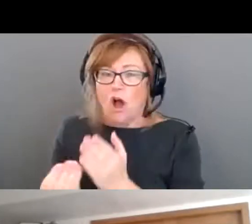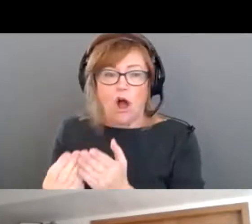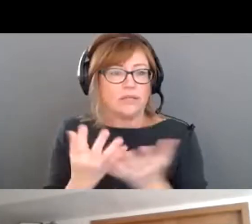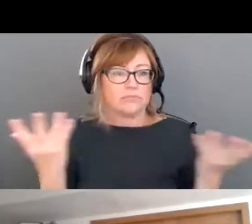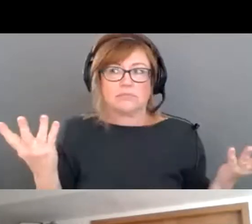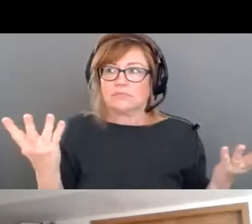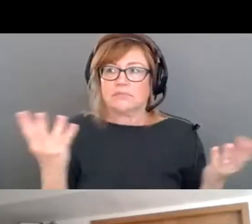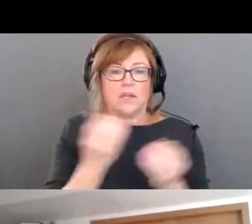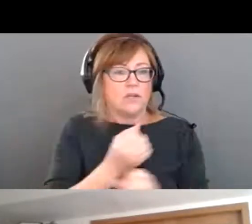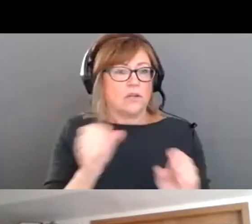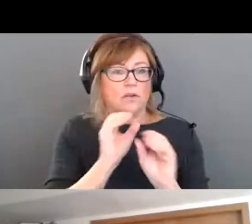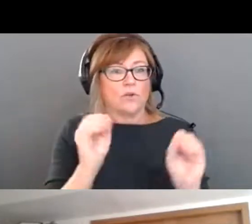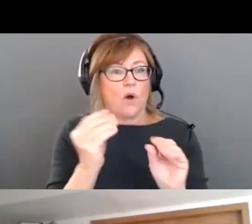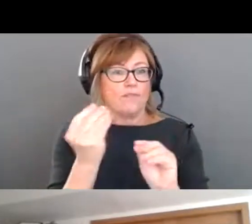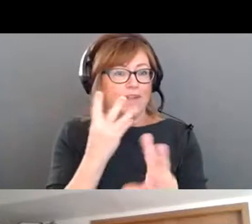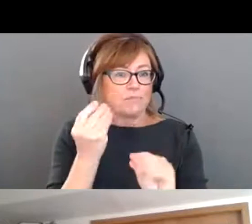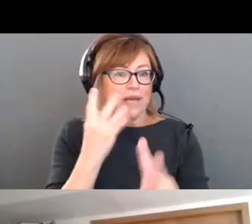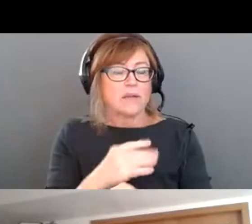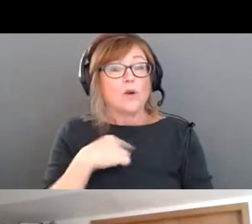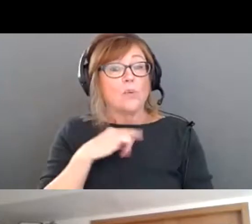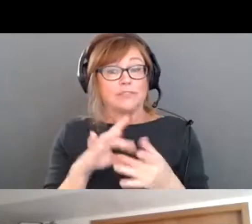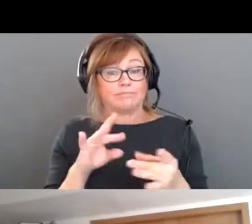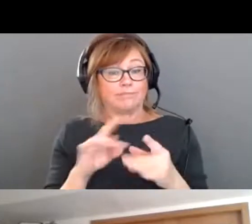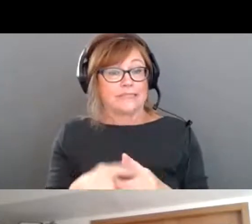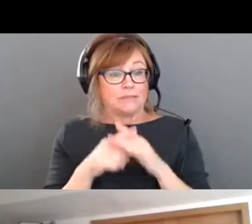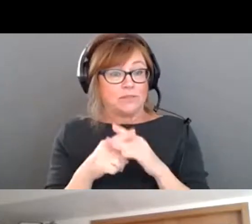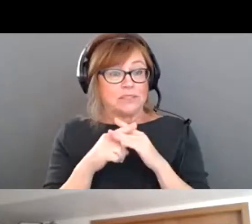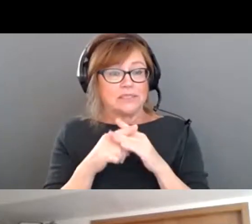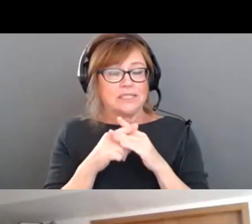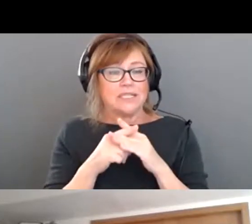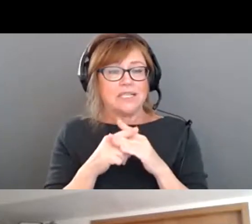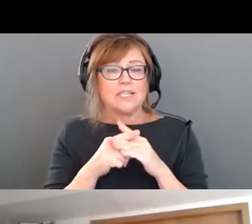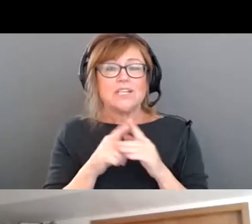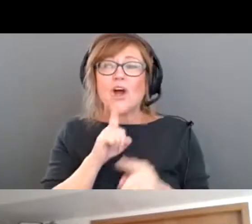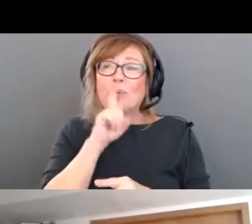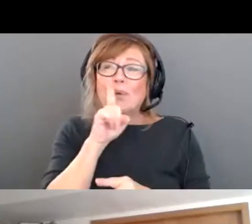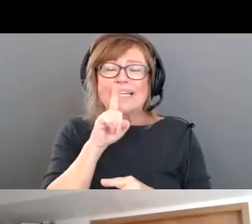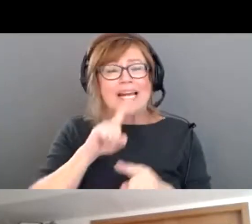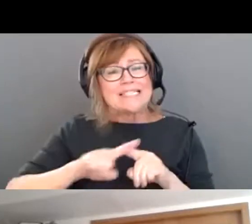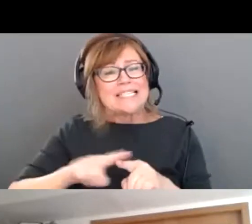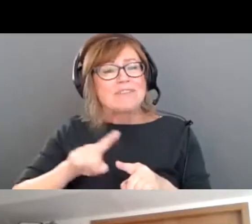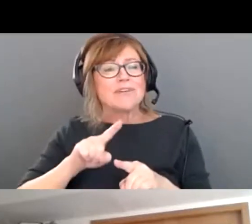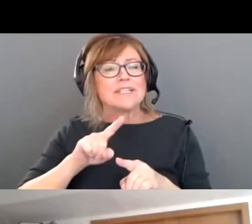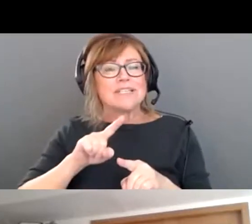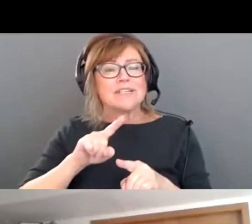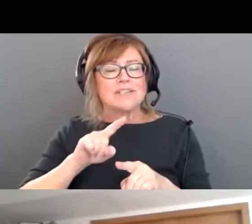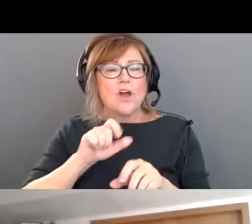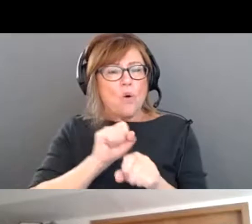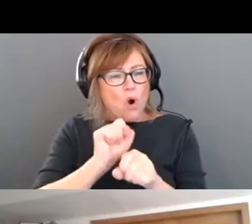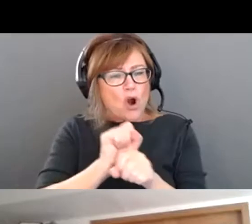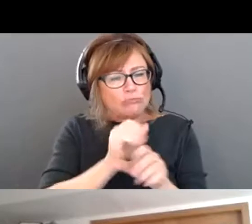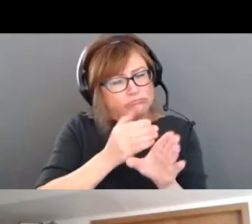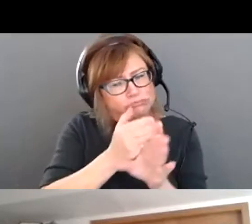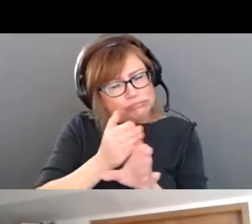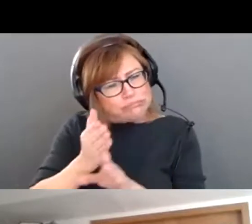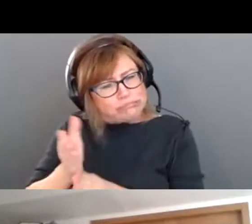very beginning and the idea was mentioned about the importance of interdisciplinarity, I think that is one of